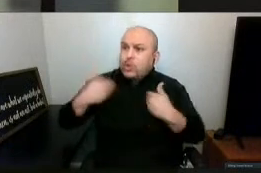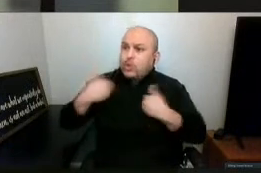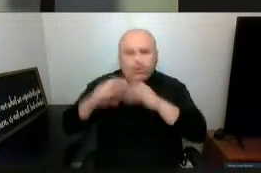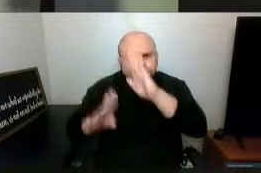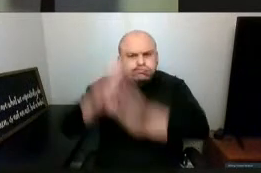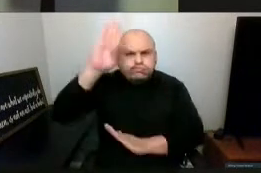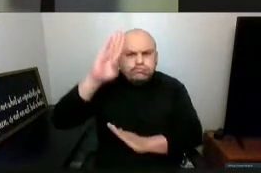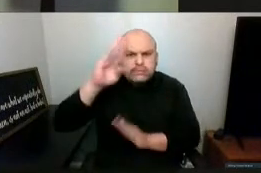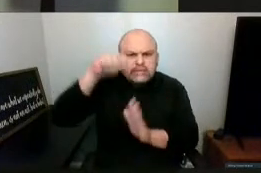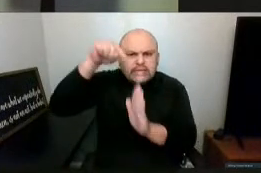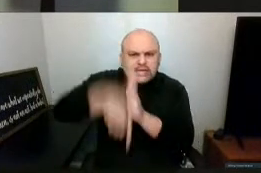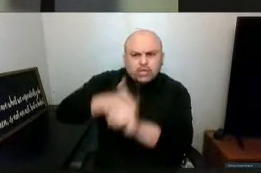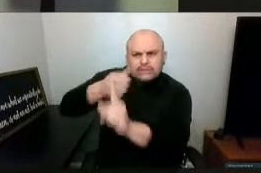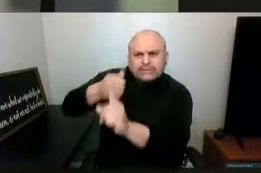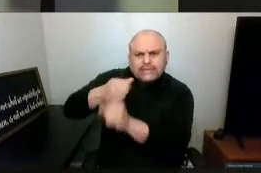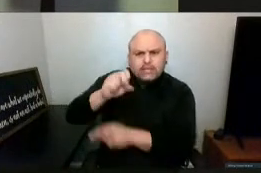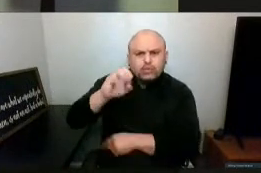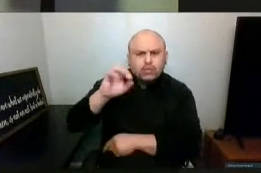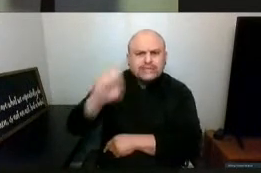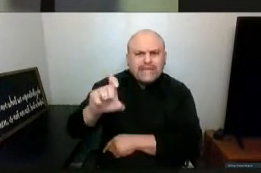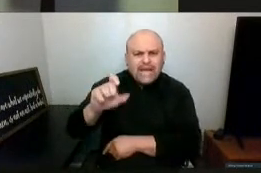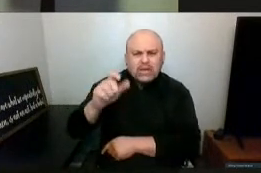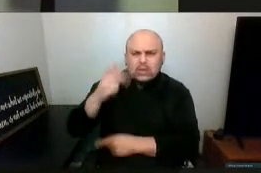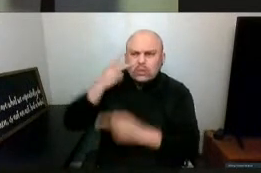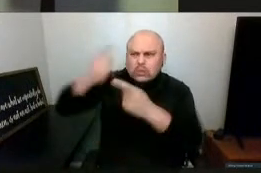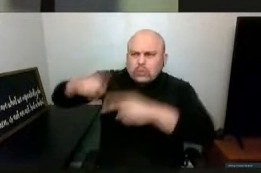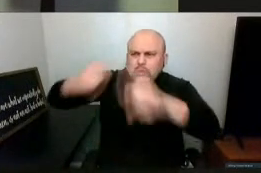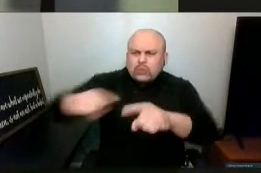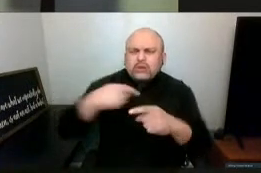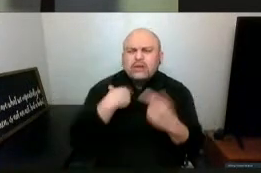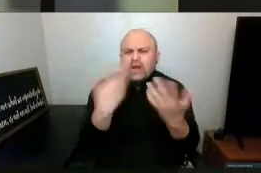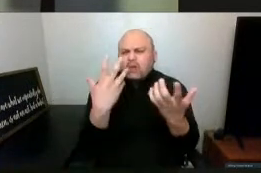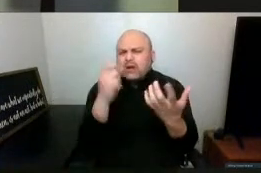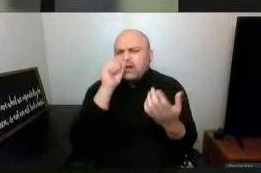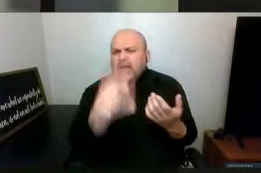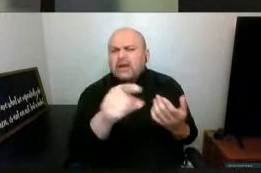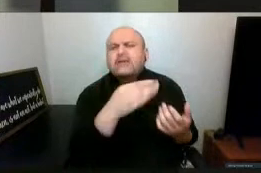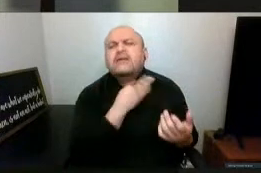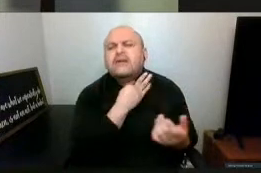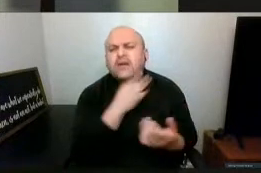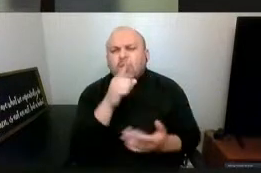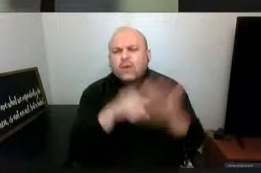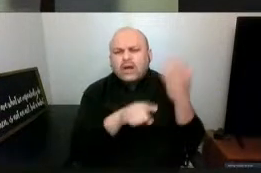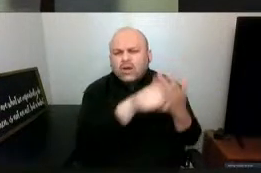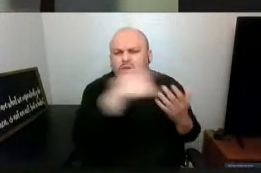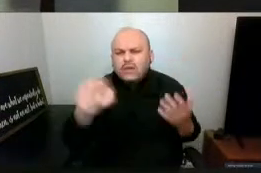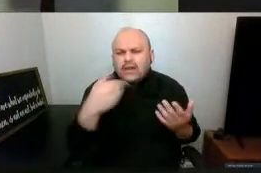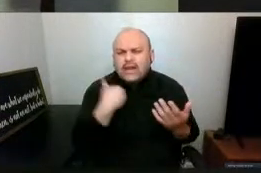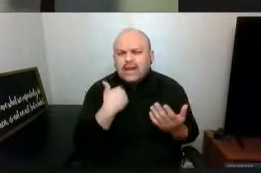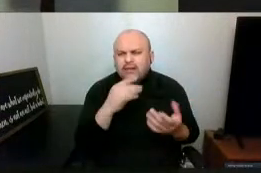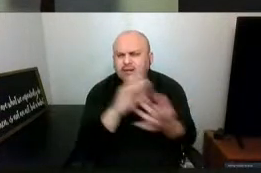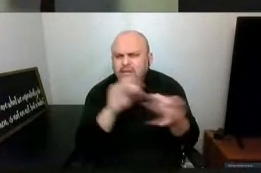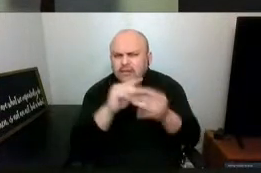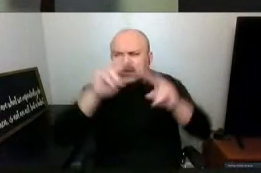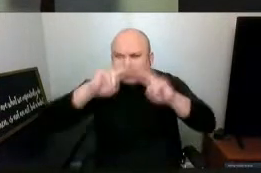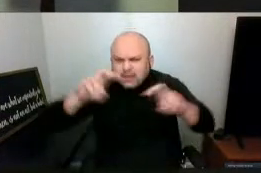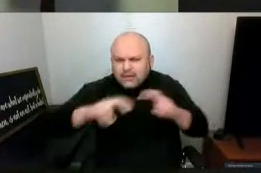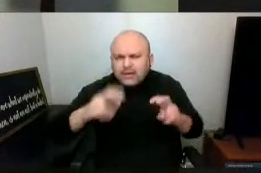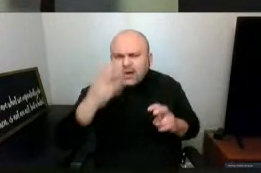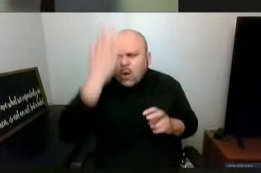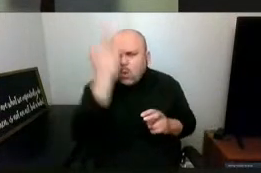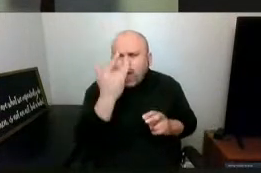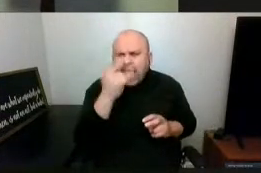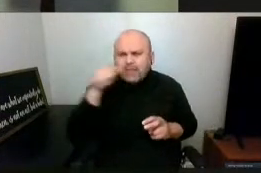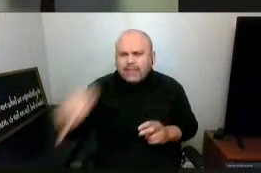So I just wanted to know if any of you had some sort of analysis or explanation as to why this may have